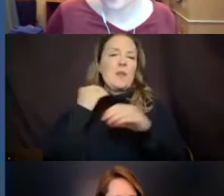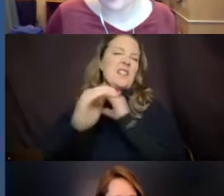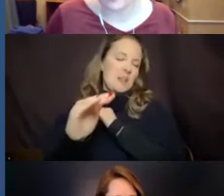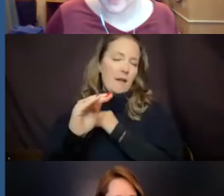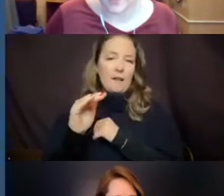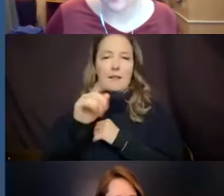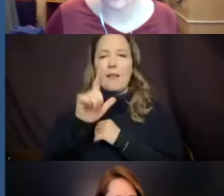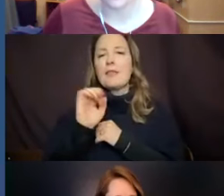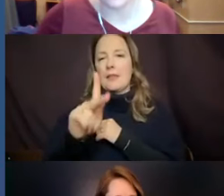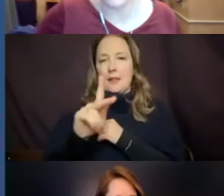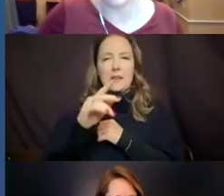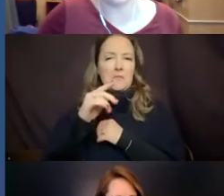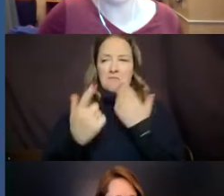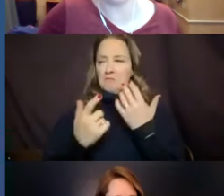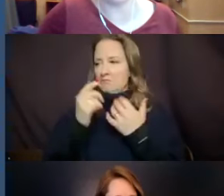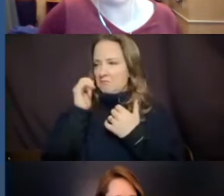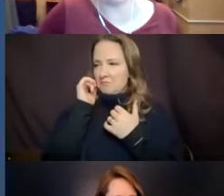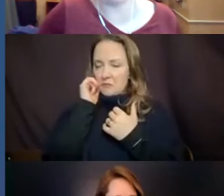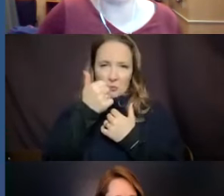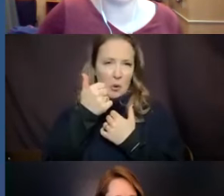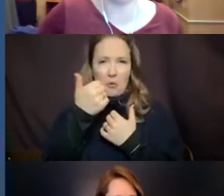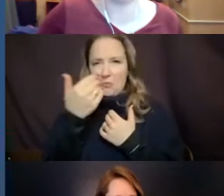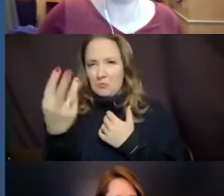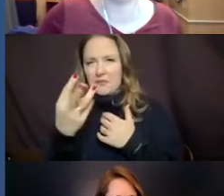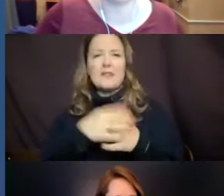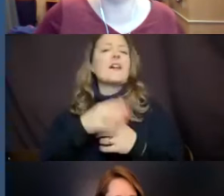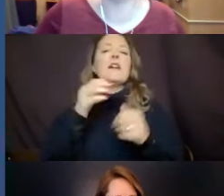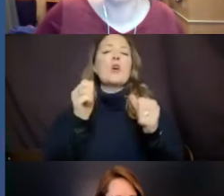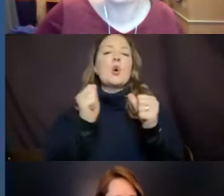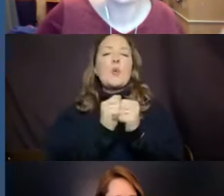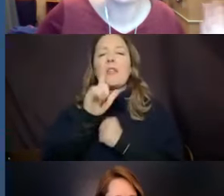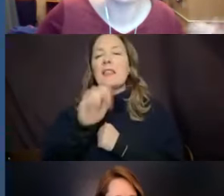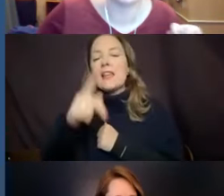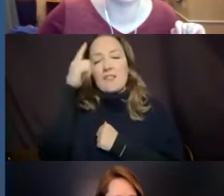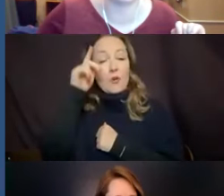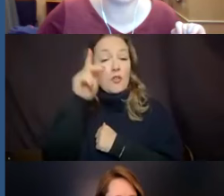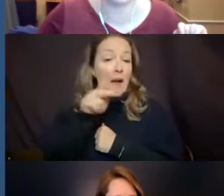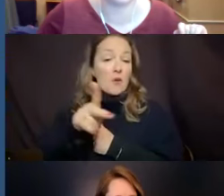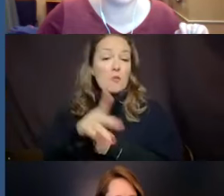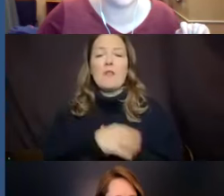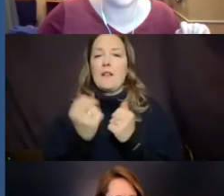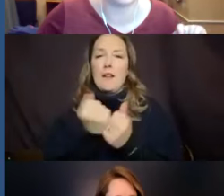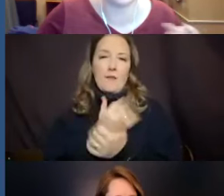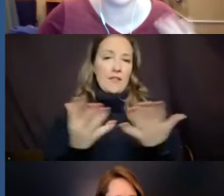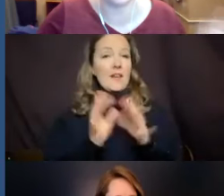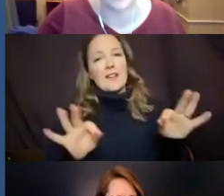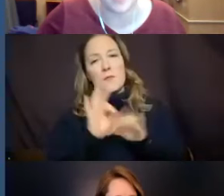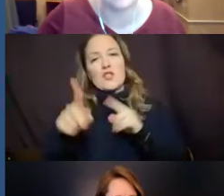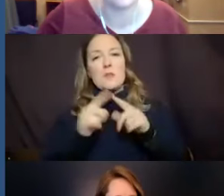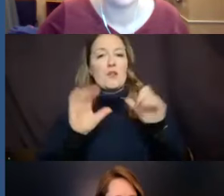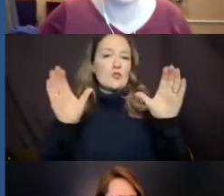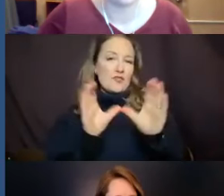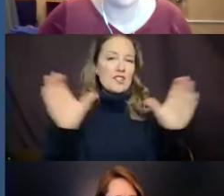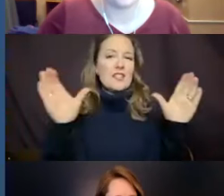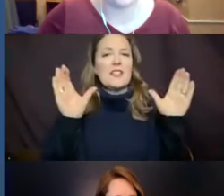in the next couple of days with a link to the PowerPoint slides and information on the certificate of attendance and all of